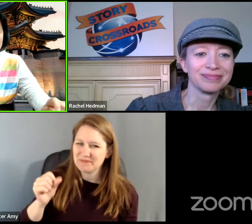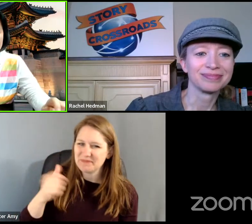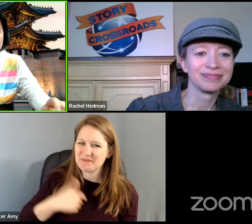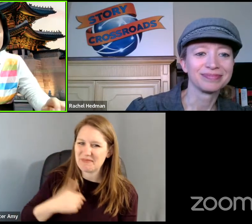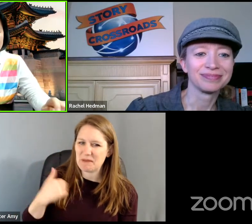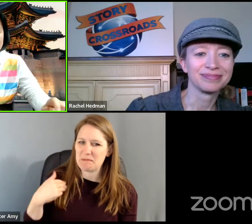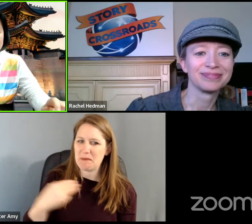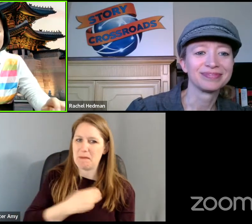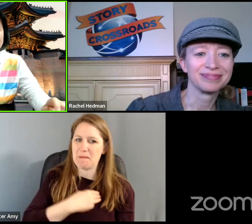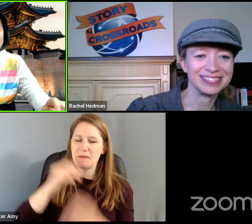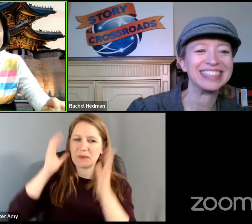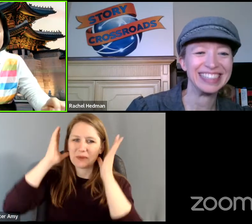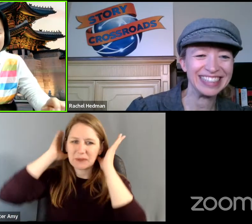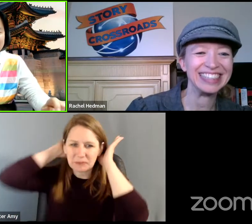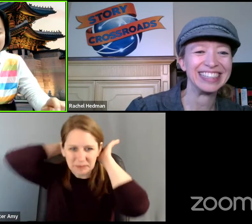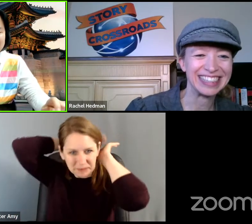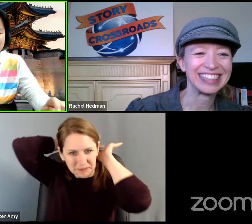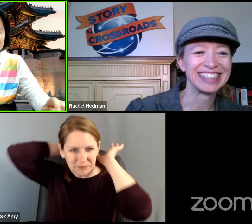of KISA.